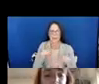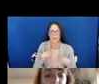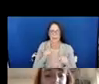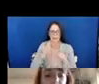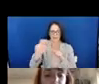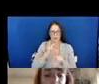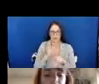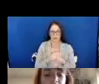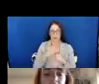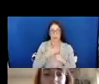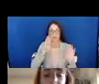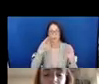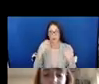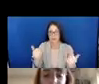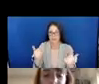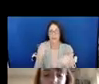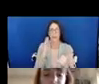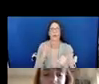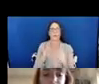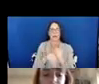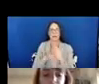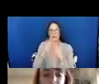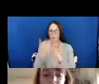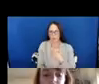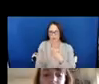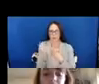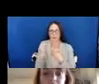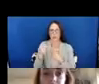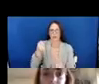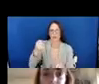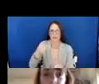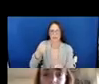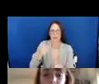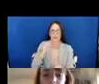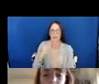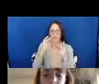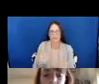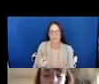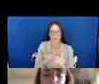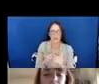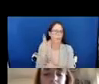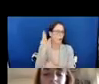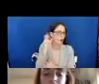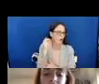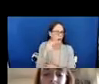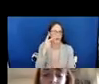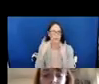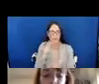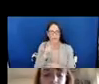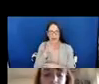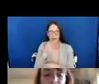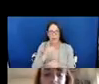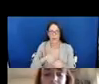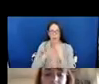My focus, however, will be on telepresence or the simulation of a visit by means of an audio or video call. Such